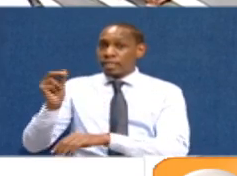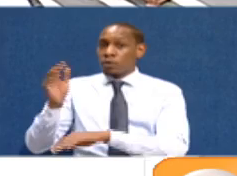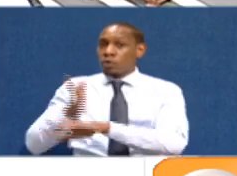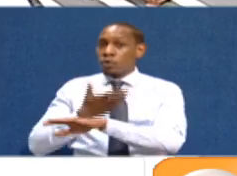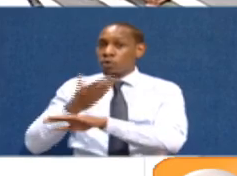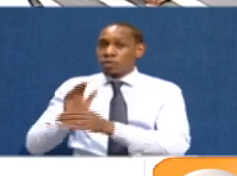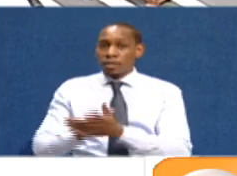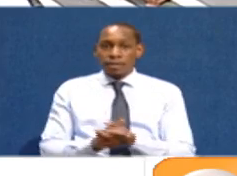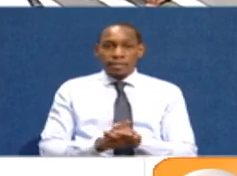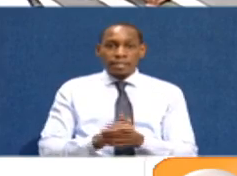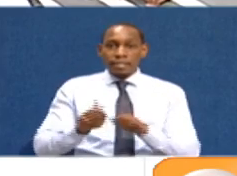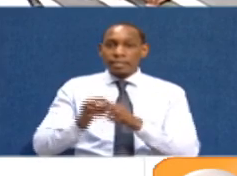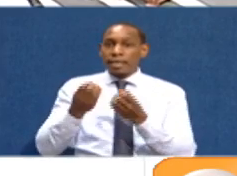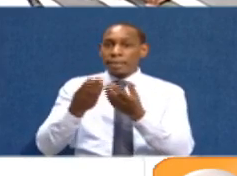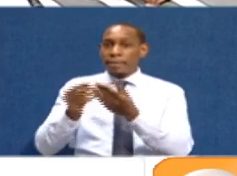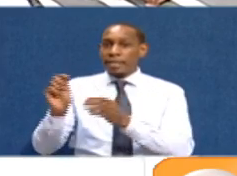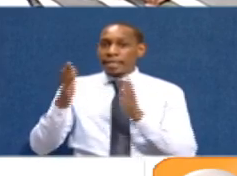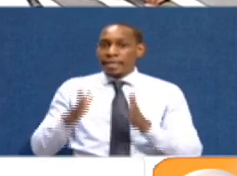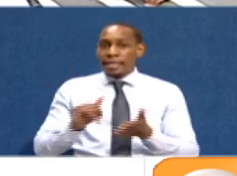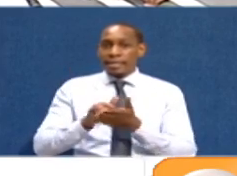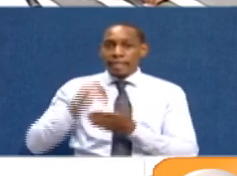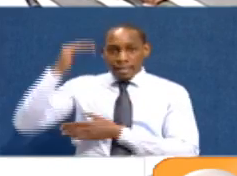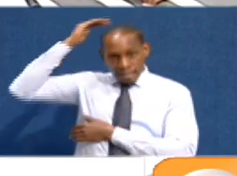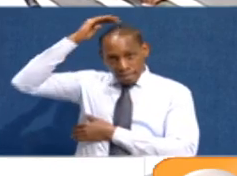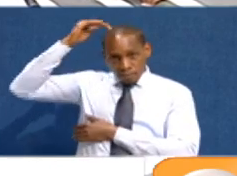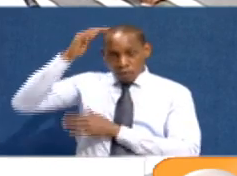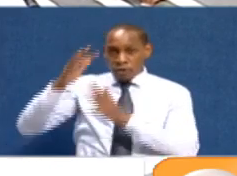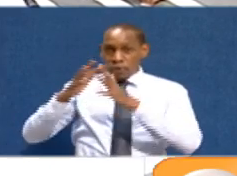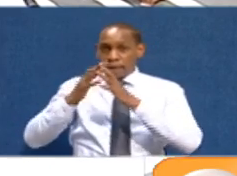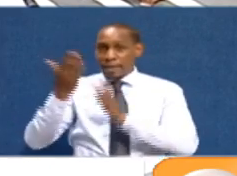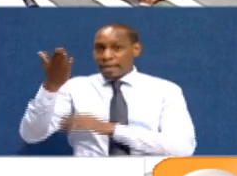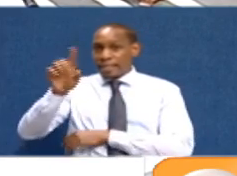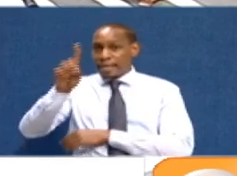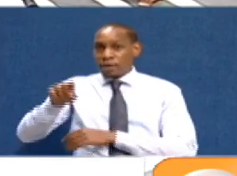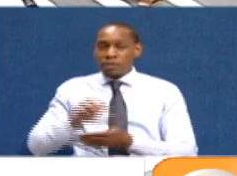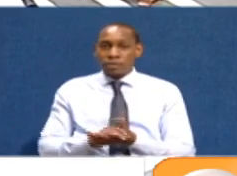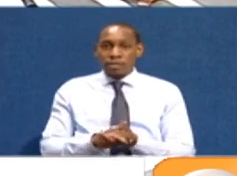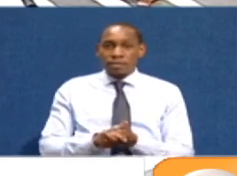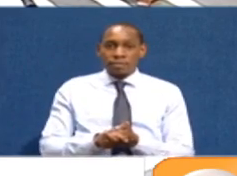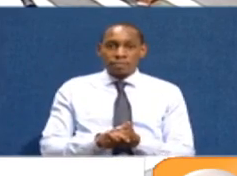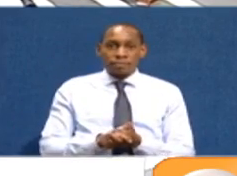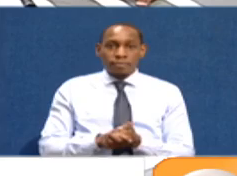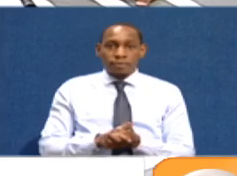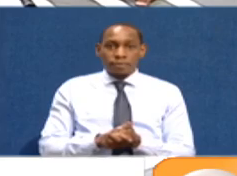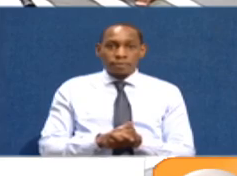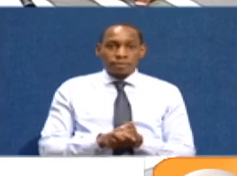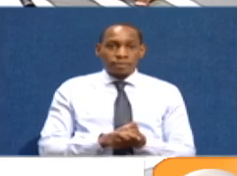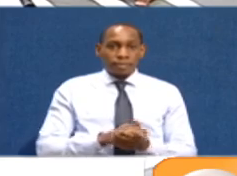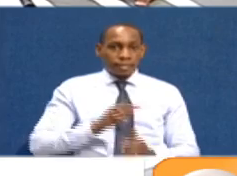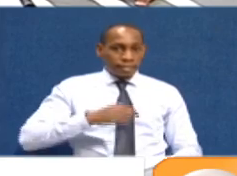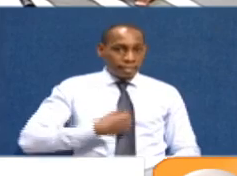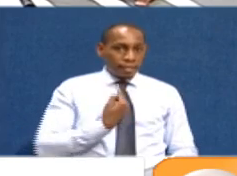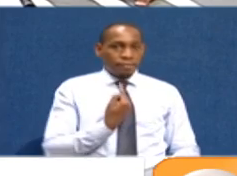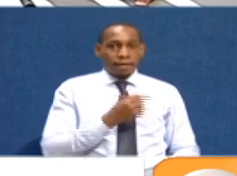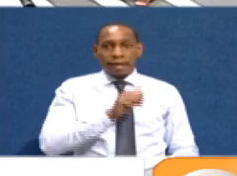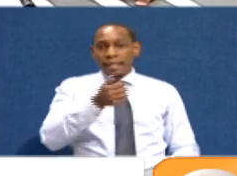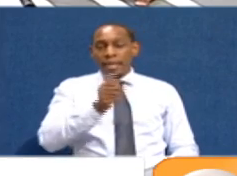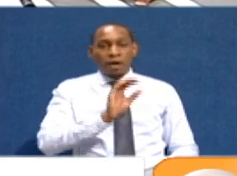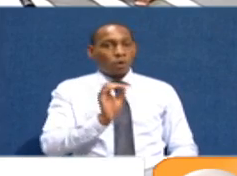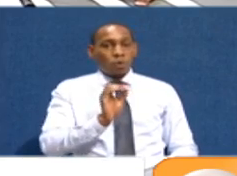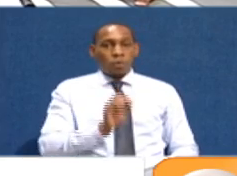Yeah. And are there many Kenyans? Are there a few Kenyans who are Mokorinos in the US? Other than your family, with the exception of us and the ones that visit,